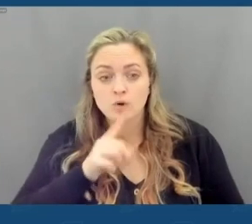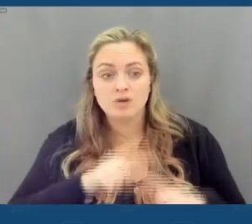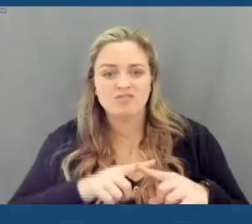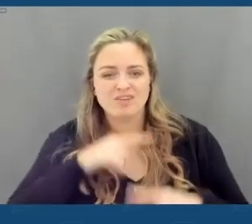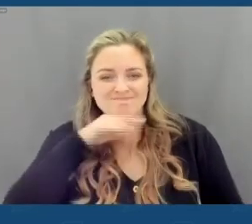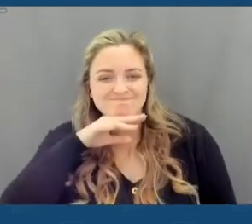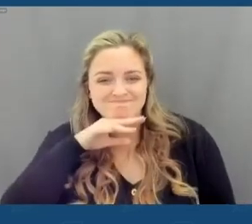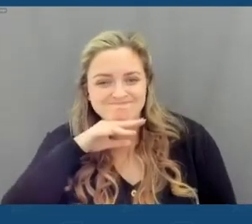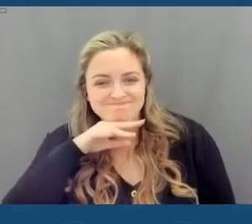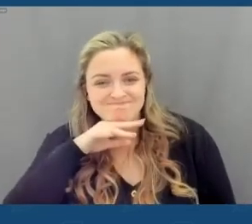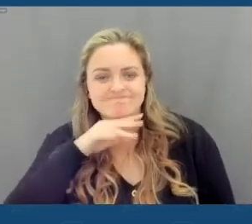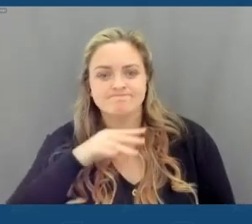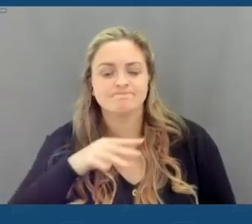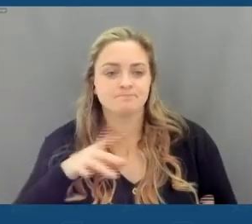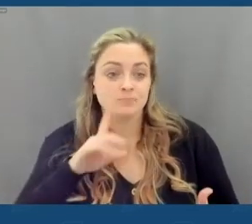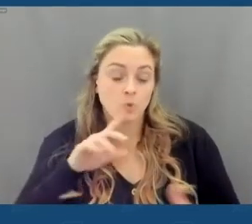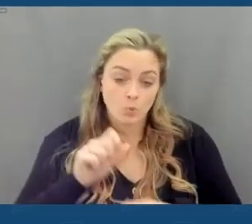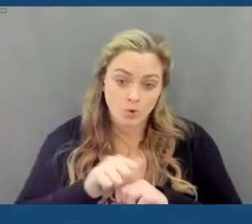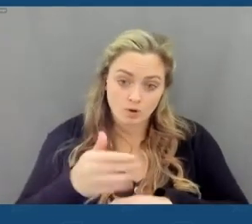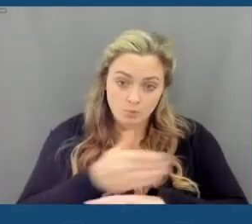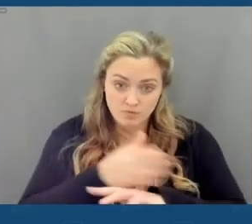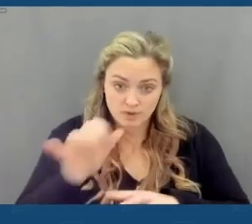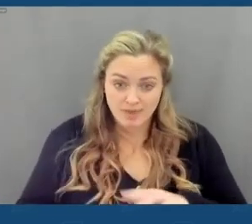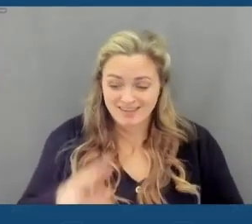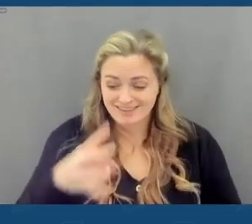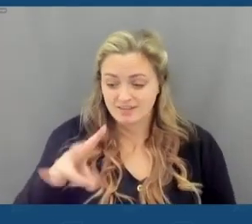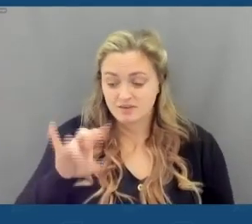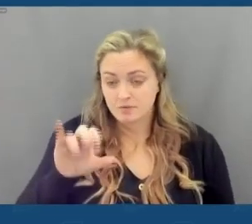So you can work on that as well. There you go, 17